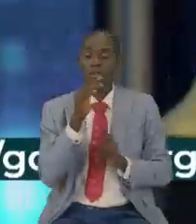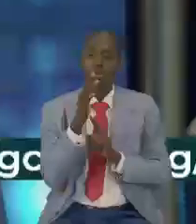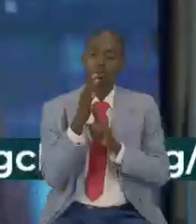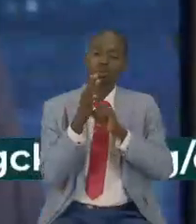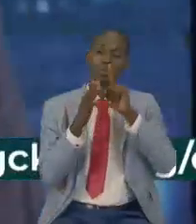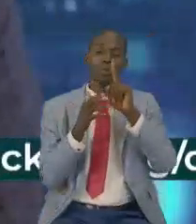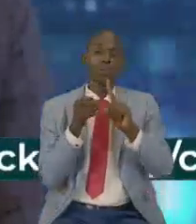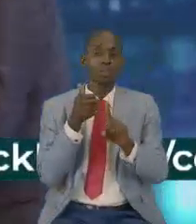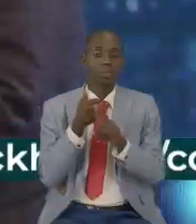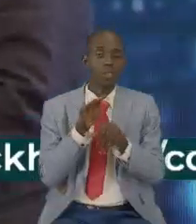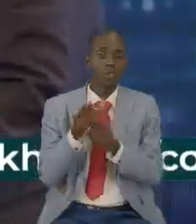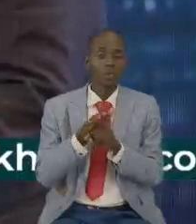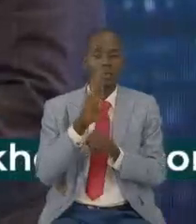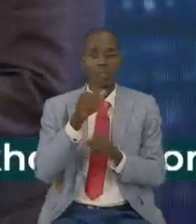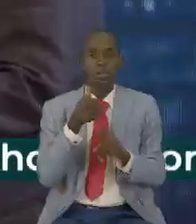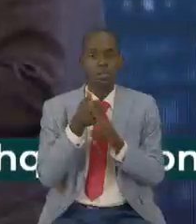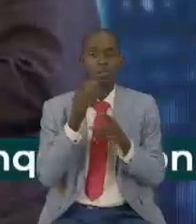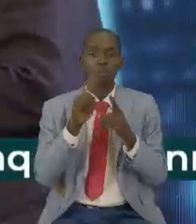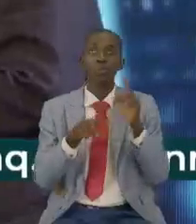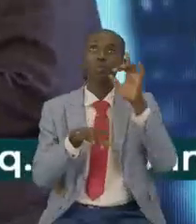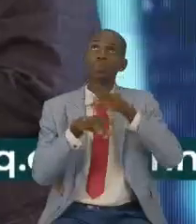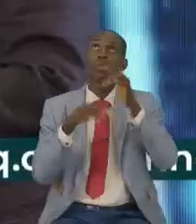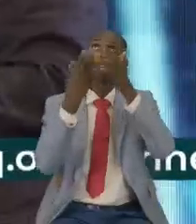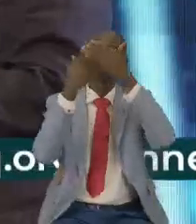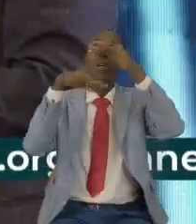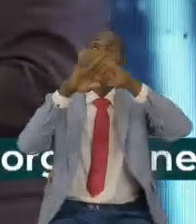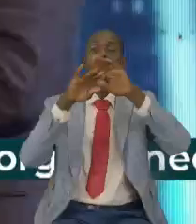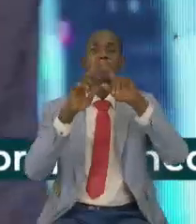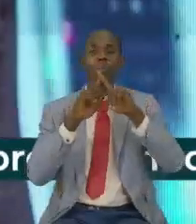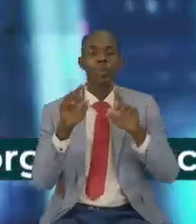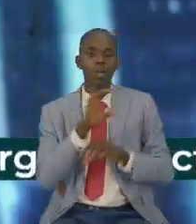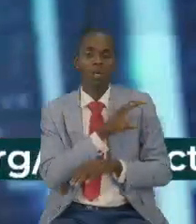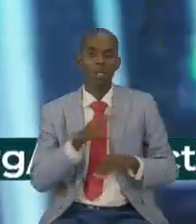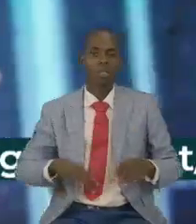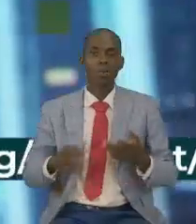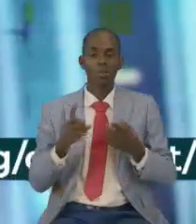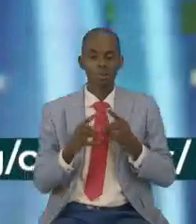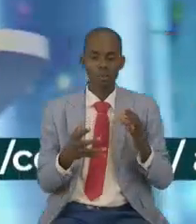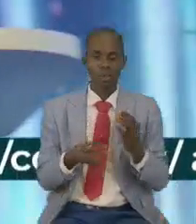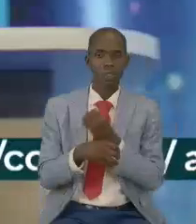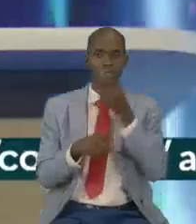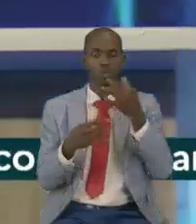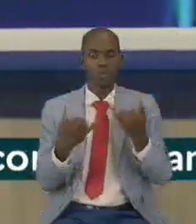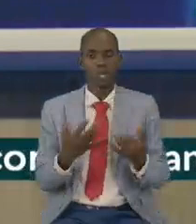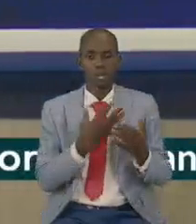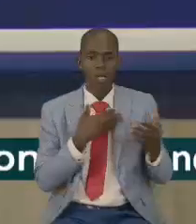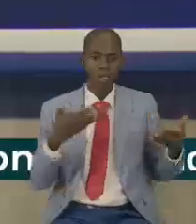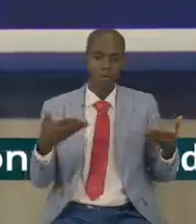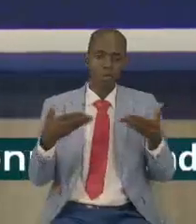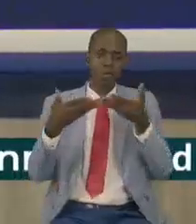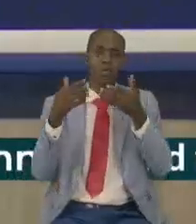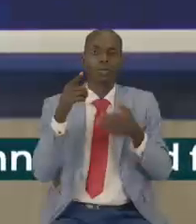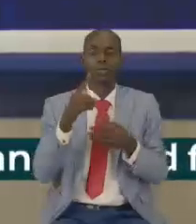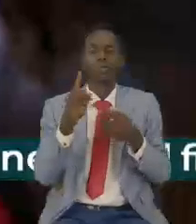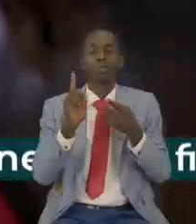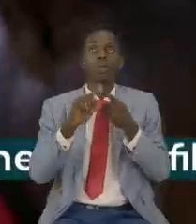but Christ wants to take you now and link you up with heaven. Raise up that hand. Raise up that hand. If